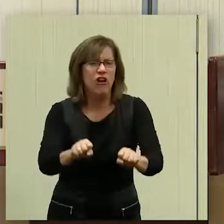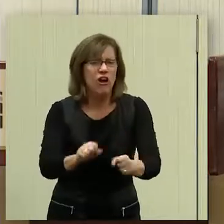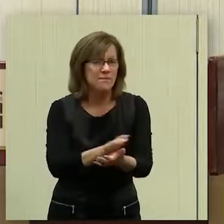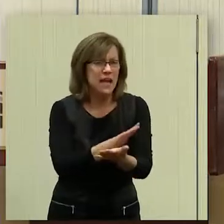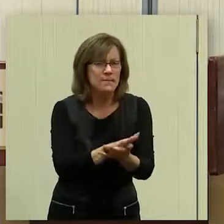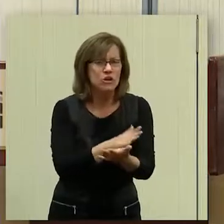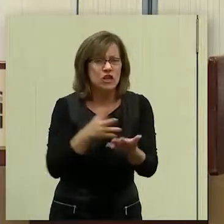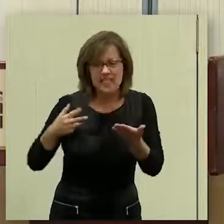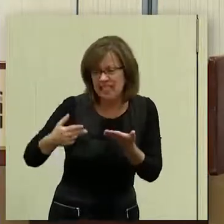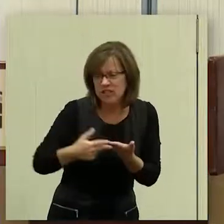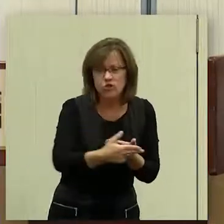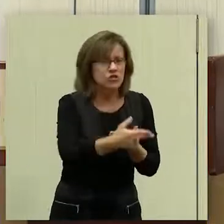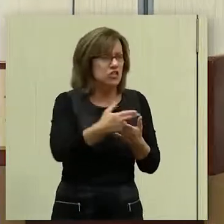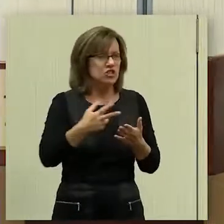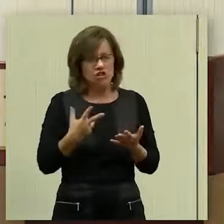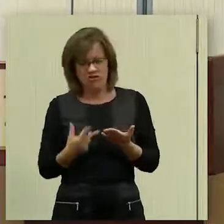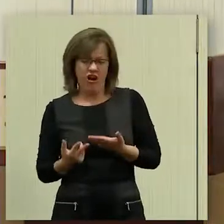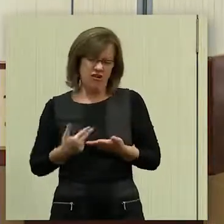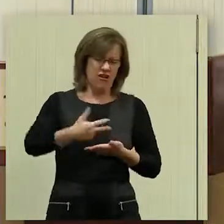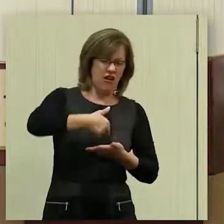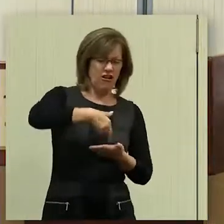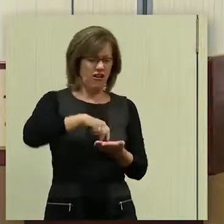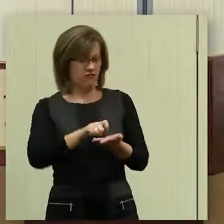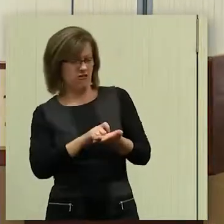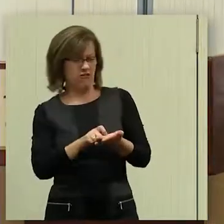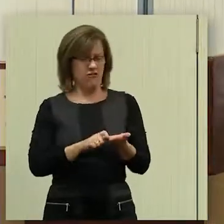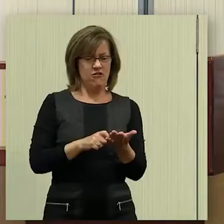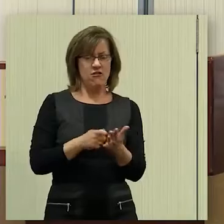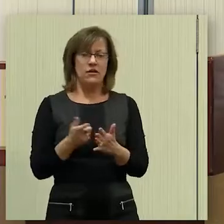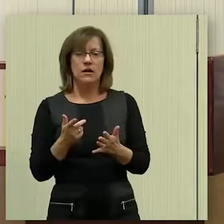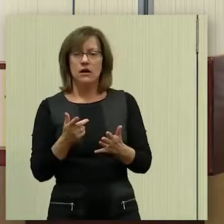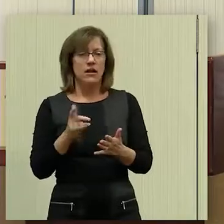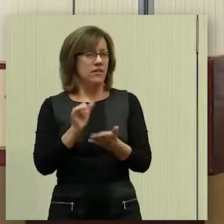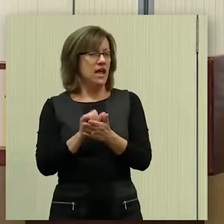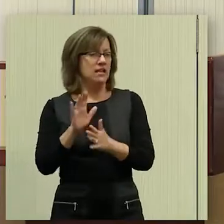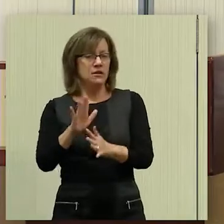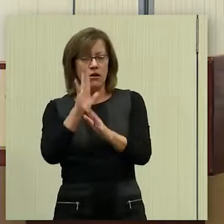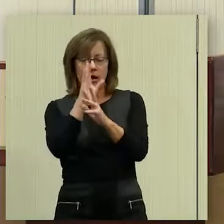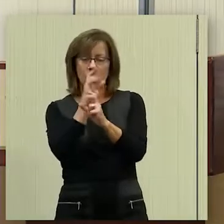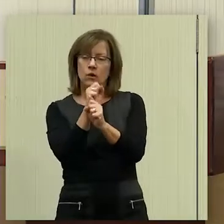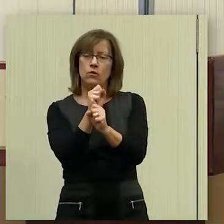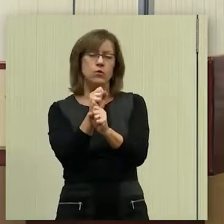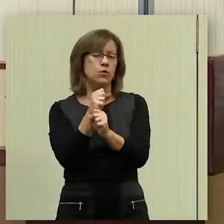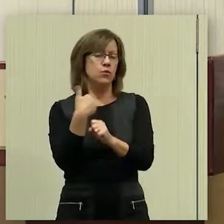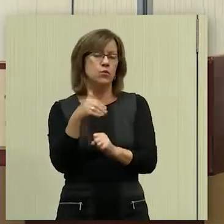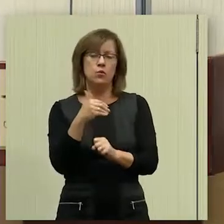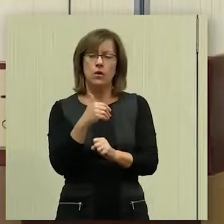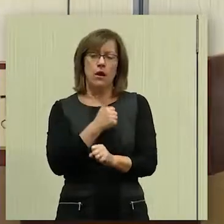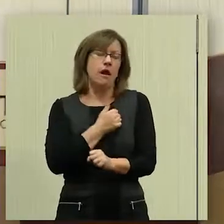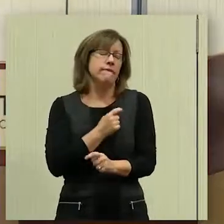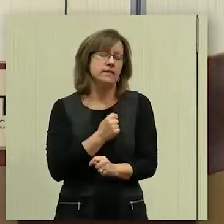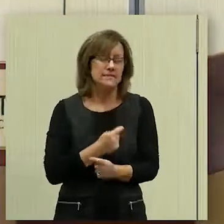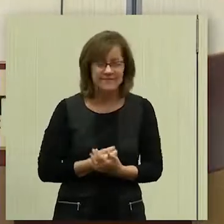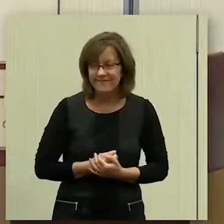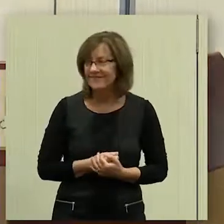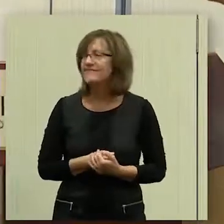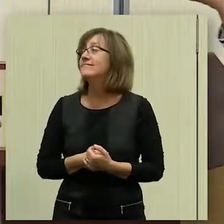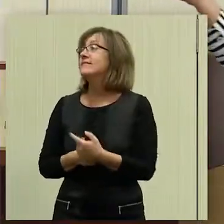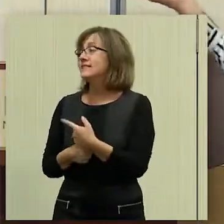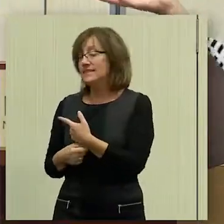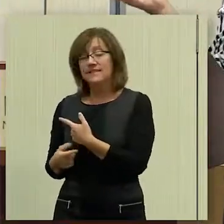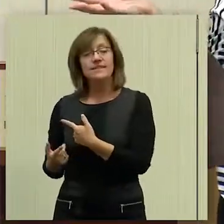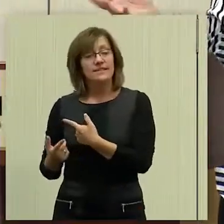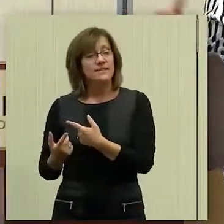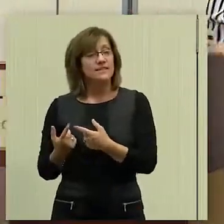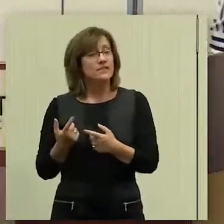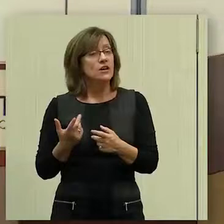paper and scissors and just cut and do whatever, like that would be her bag of tricks right there. So usually we've had at least